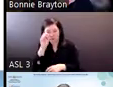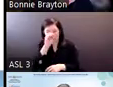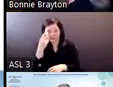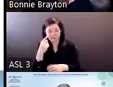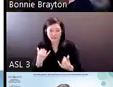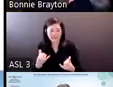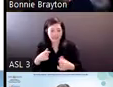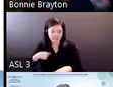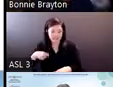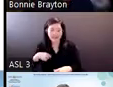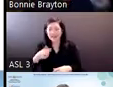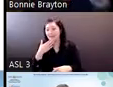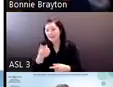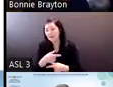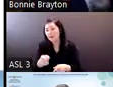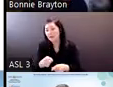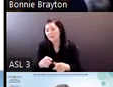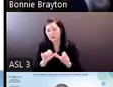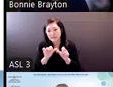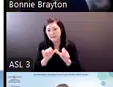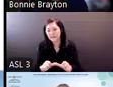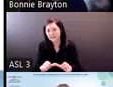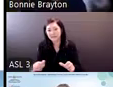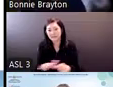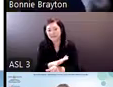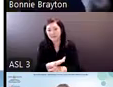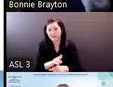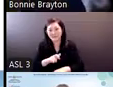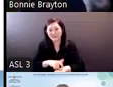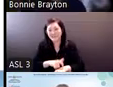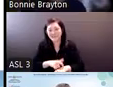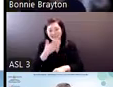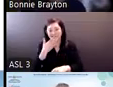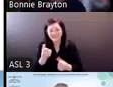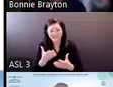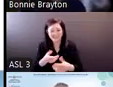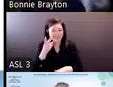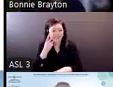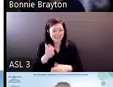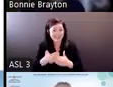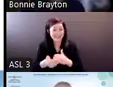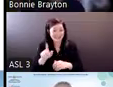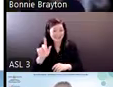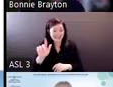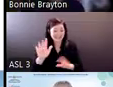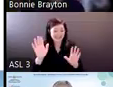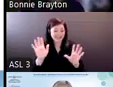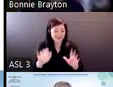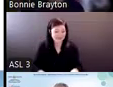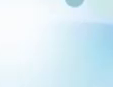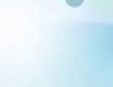much to all of you for staying with us for this entire event. And we'll see you next time. Thank you. Thank you.